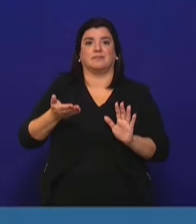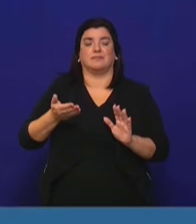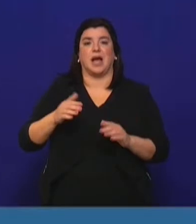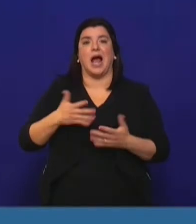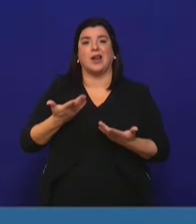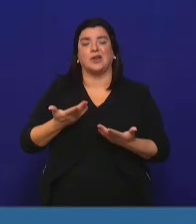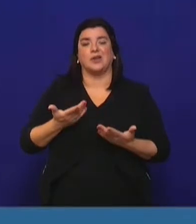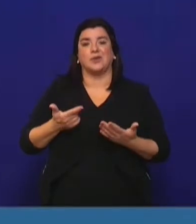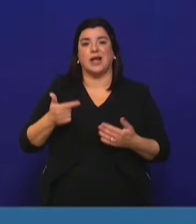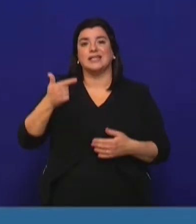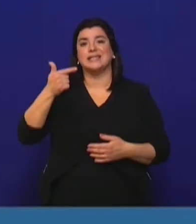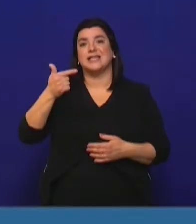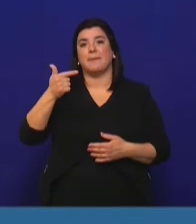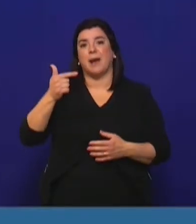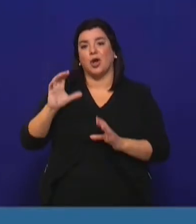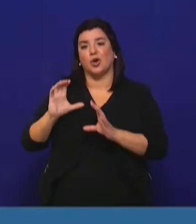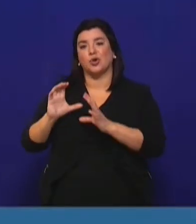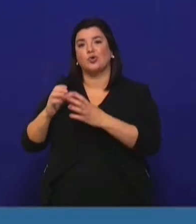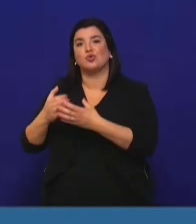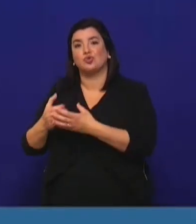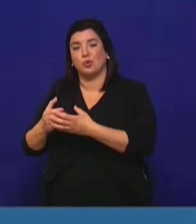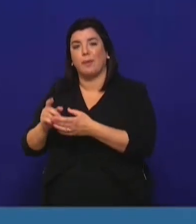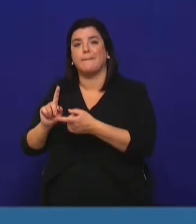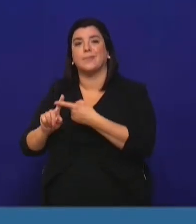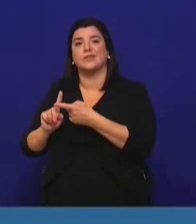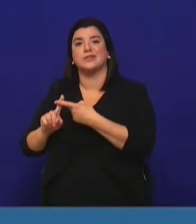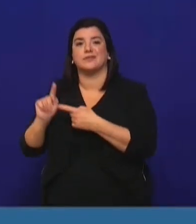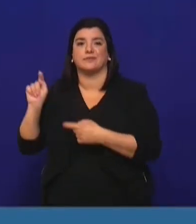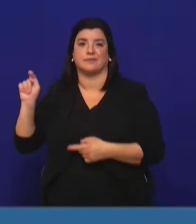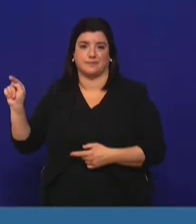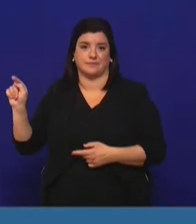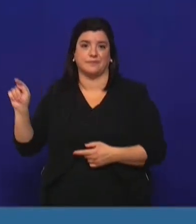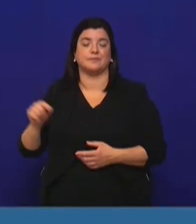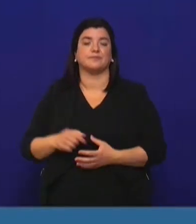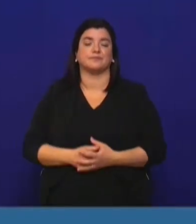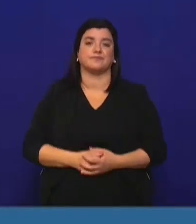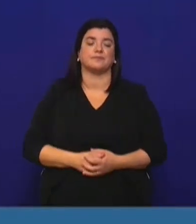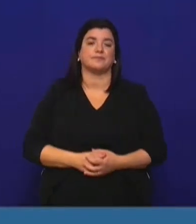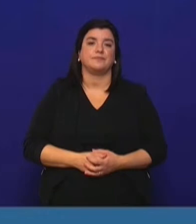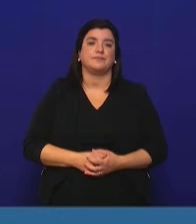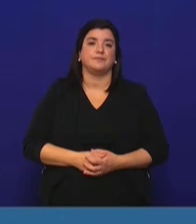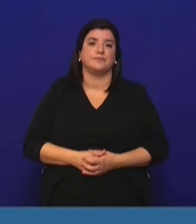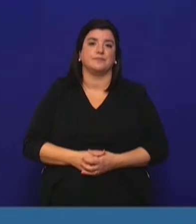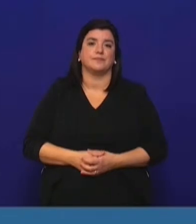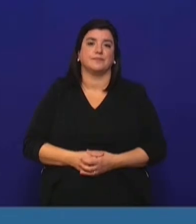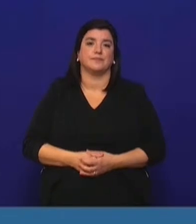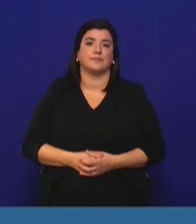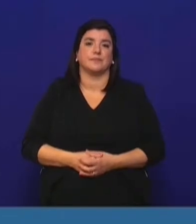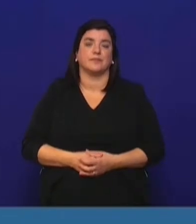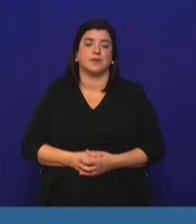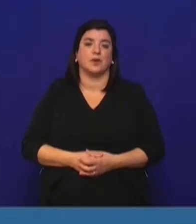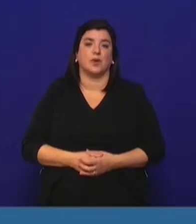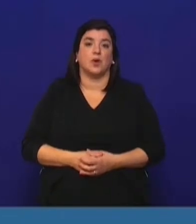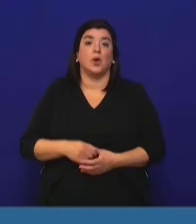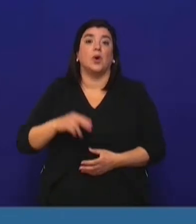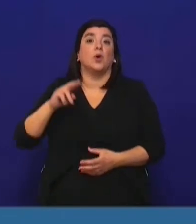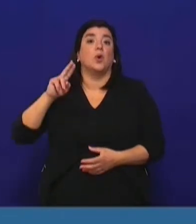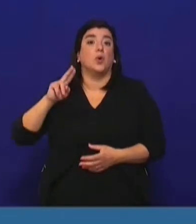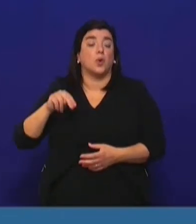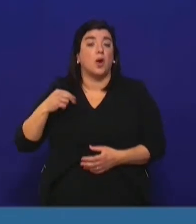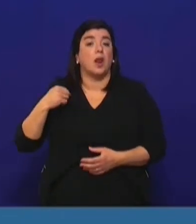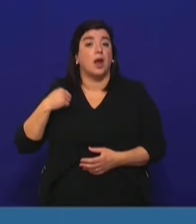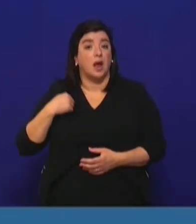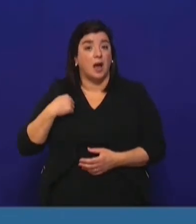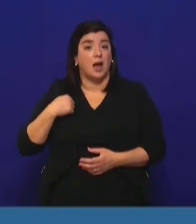7 persons who were positive from this cluster who actually were the UK variant. And we have also identified